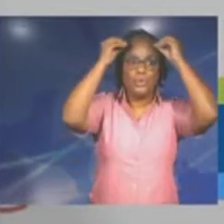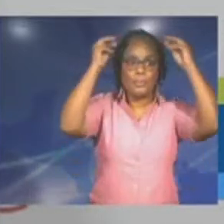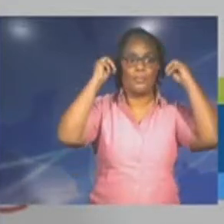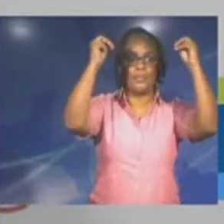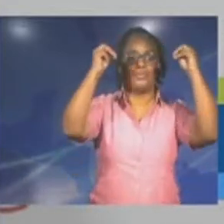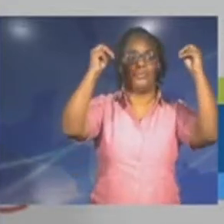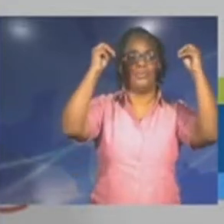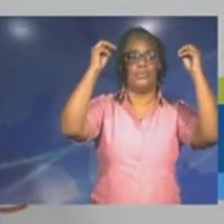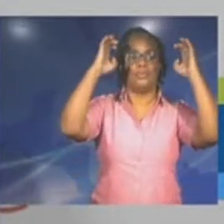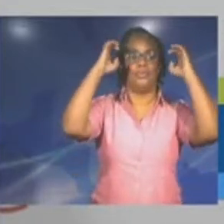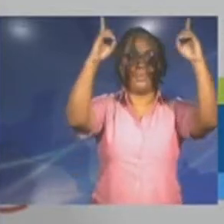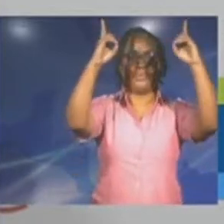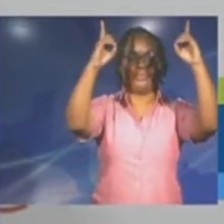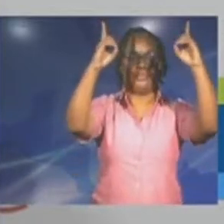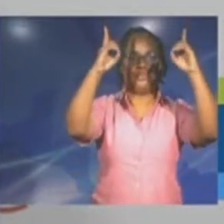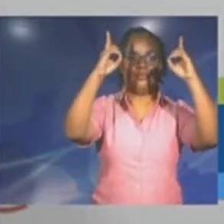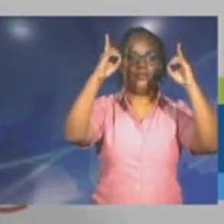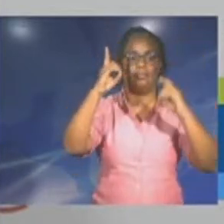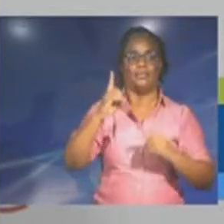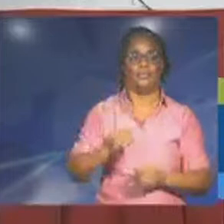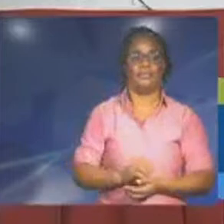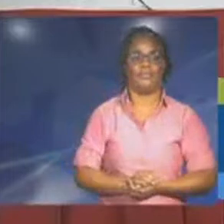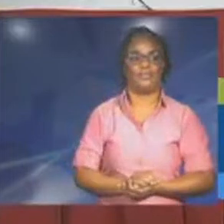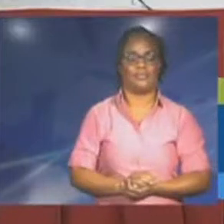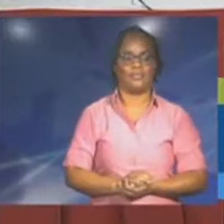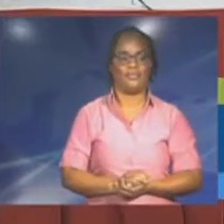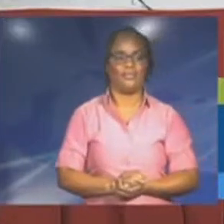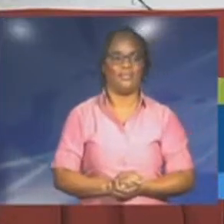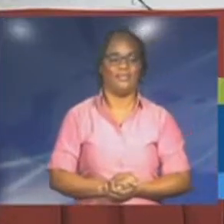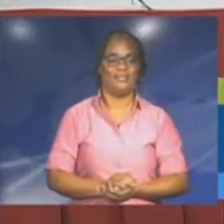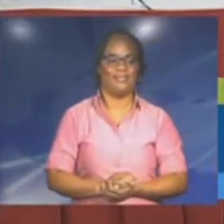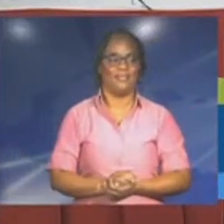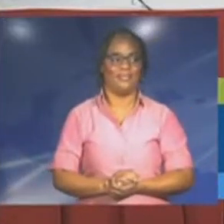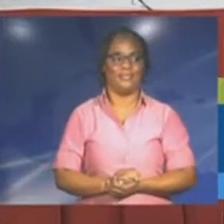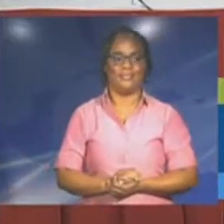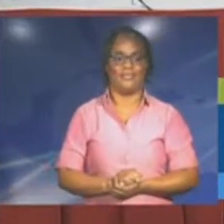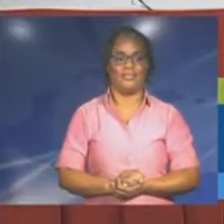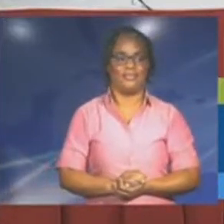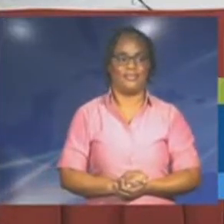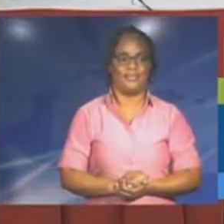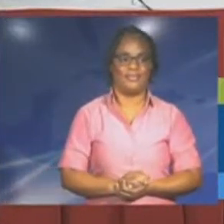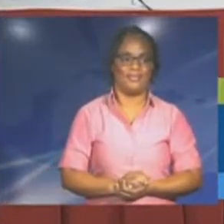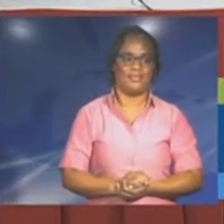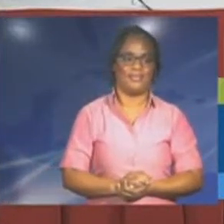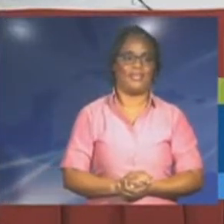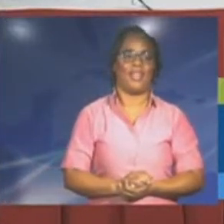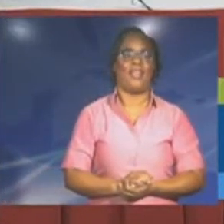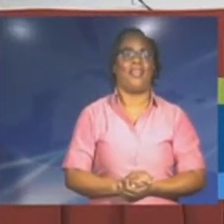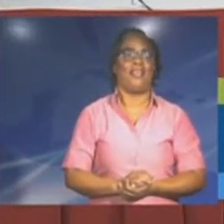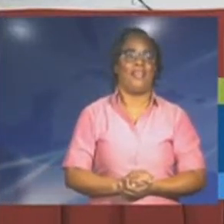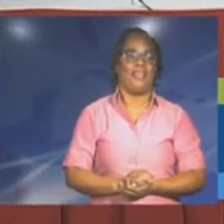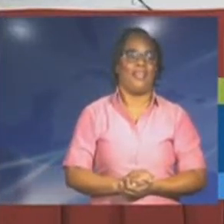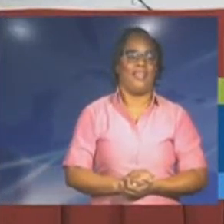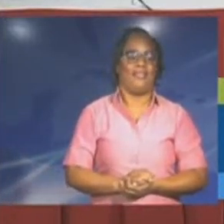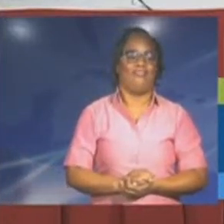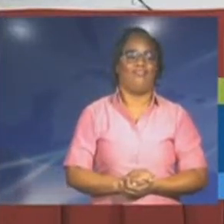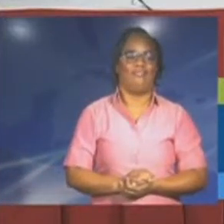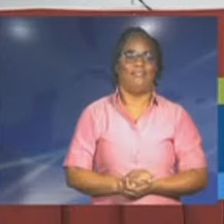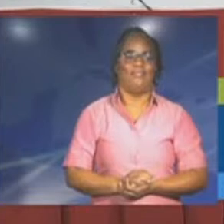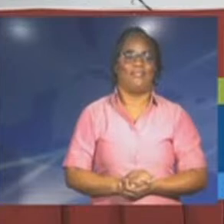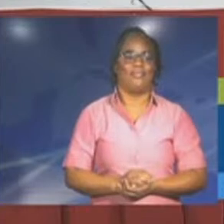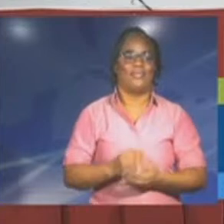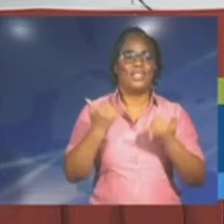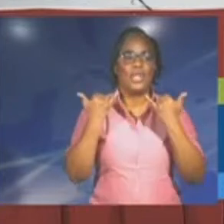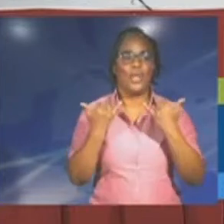Okay, Richard? Thank you very much, my friend. Thank you very much, Minister. And with that, we go to Astronet Health. We